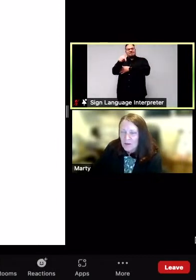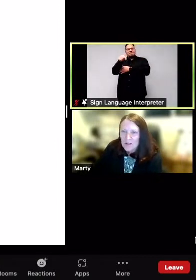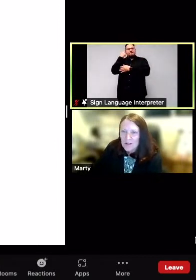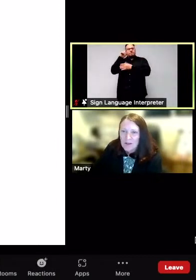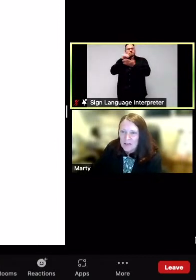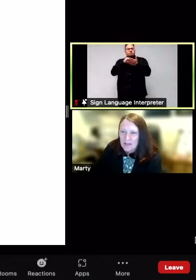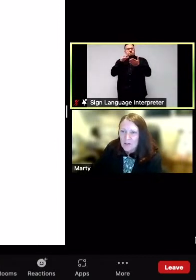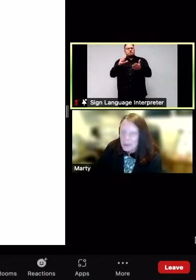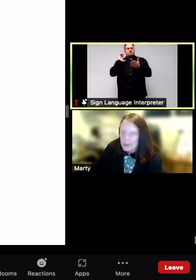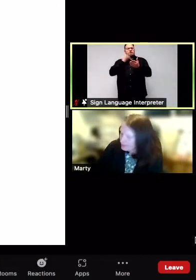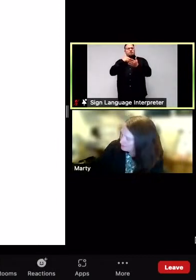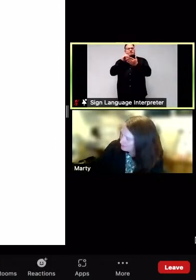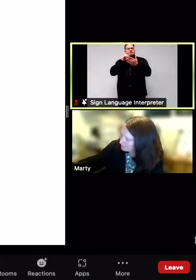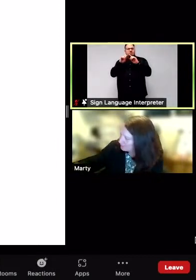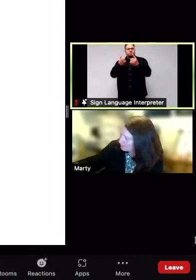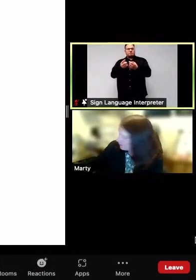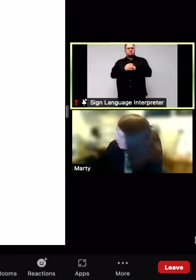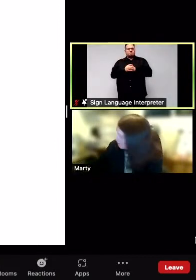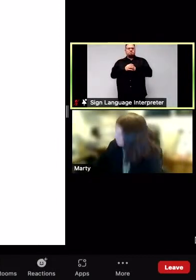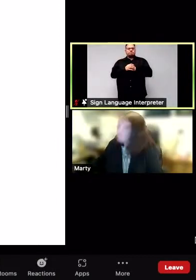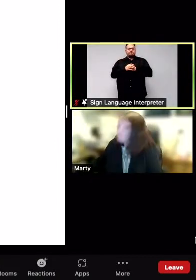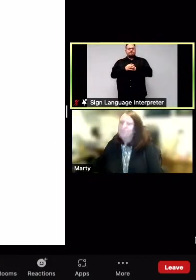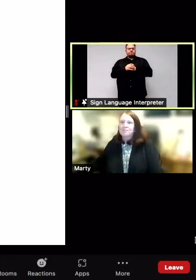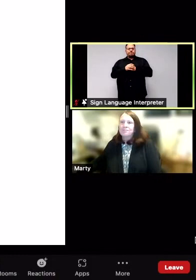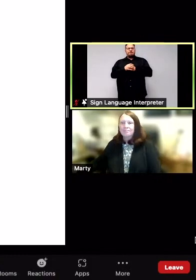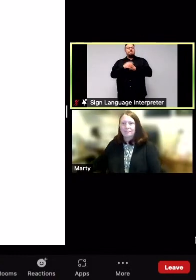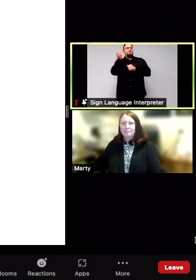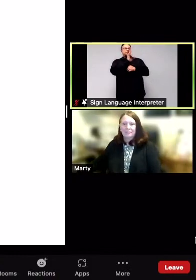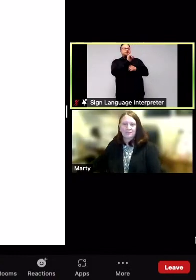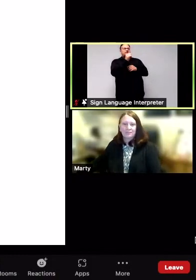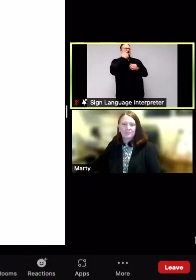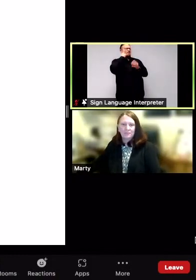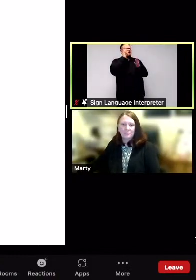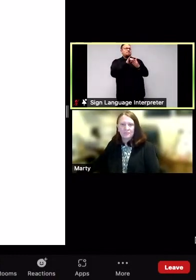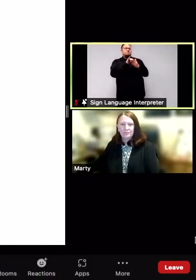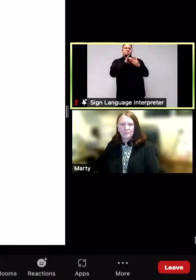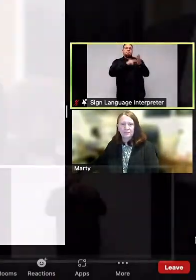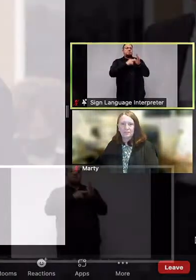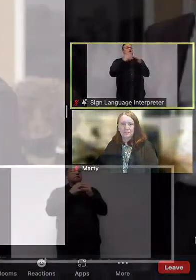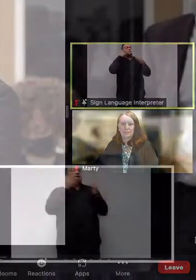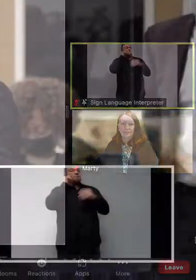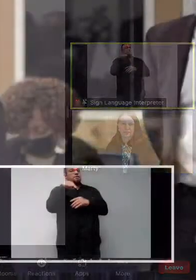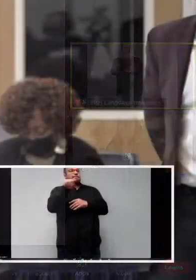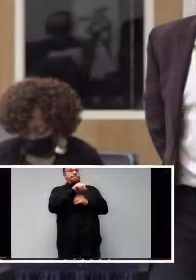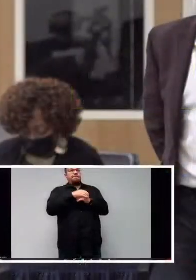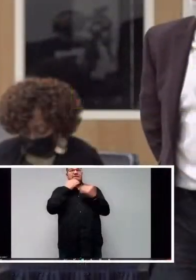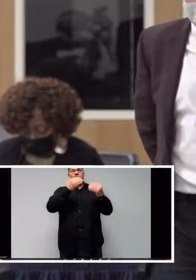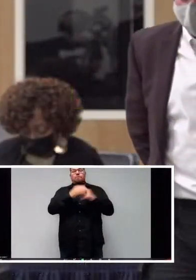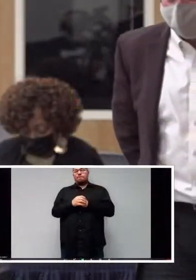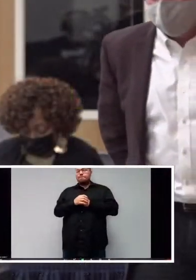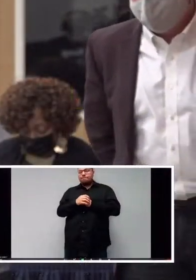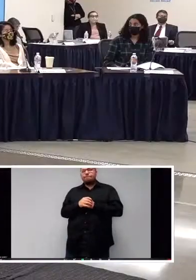the students in our district. Yes, me too. I think it means the world to them. Thank you.